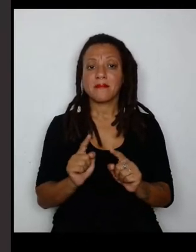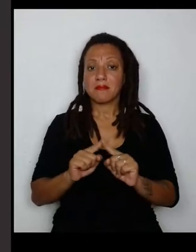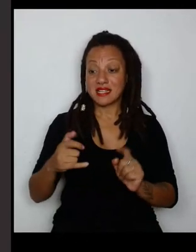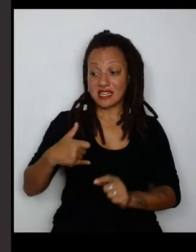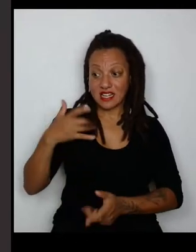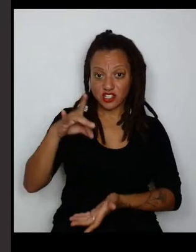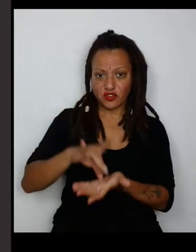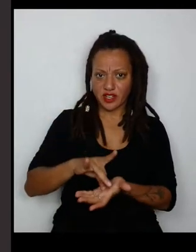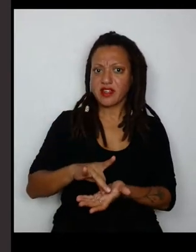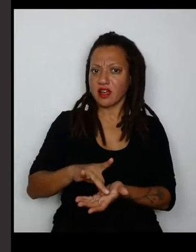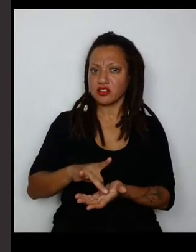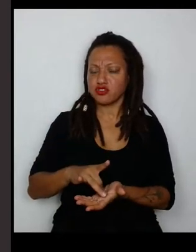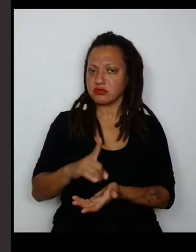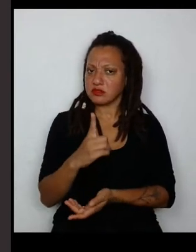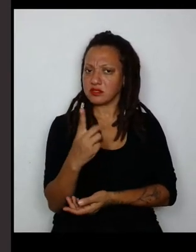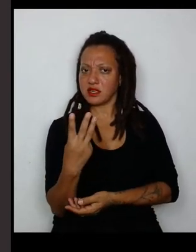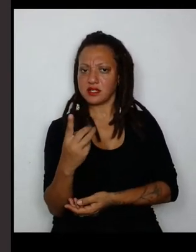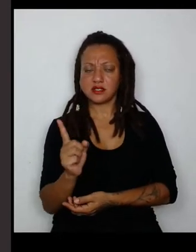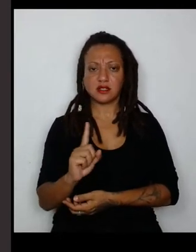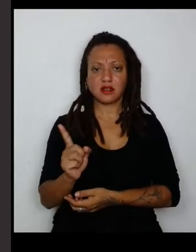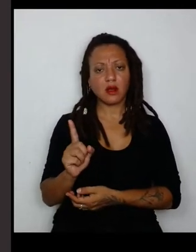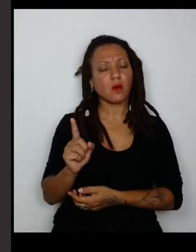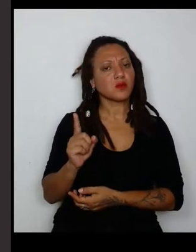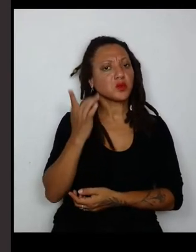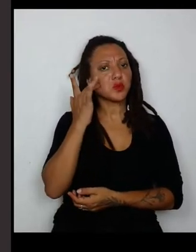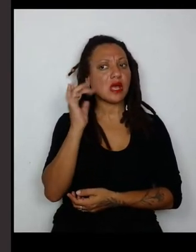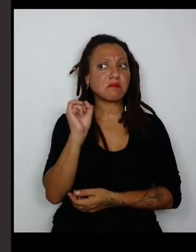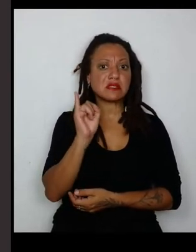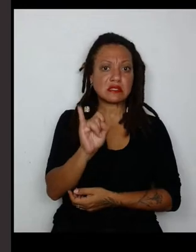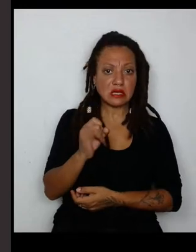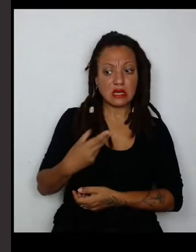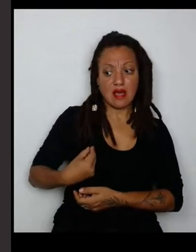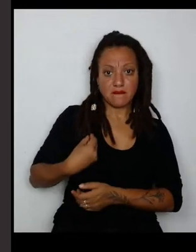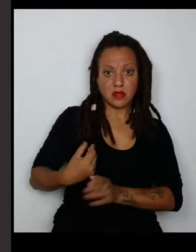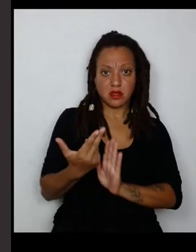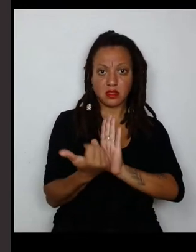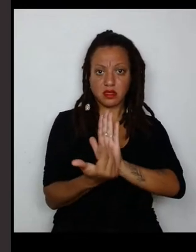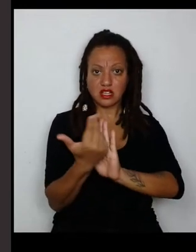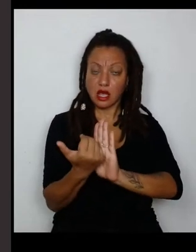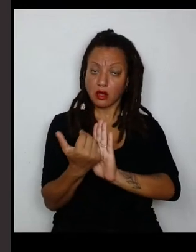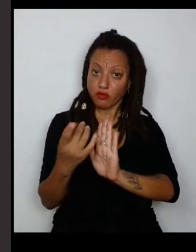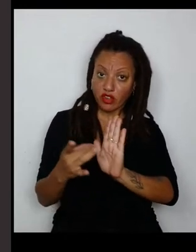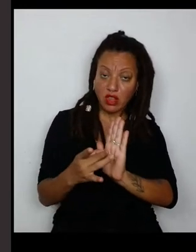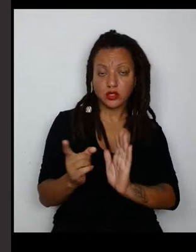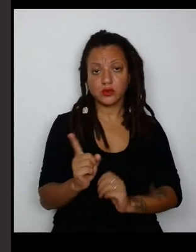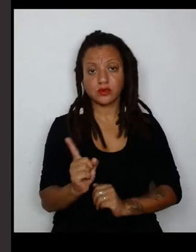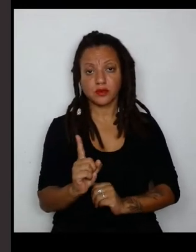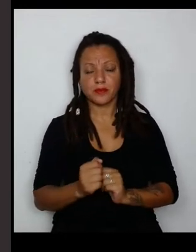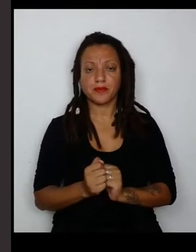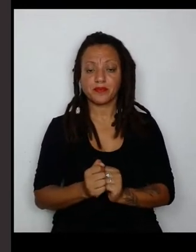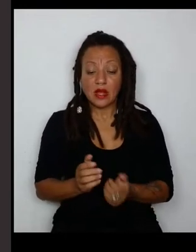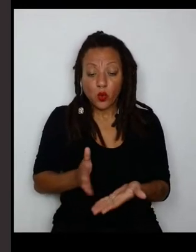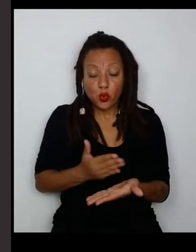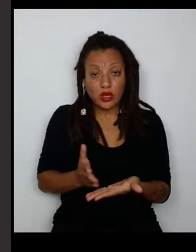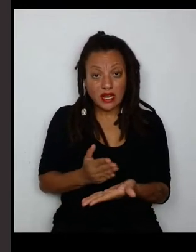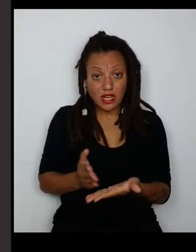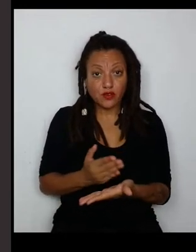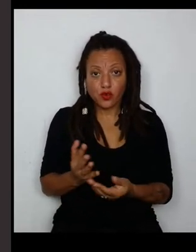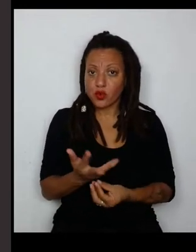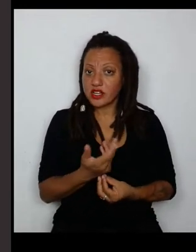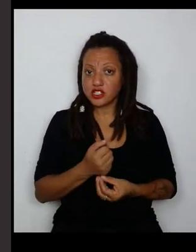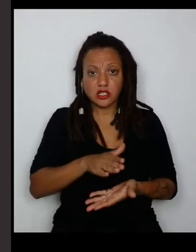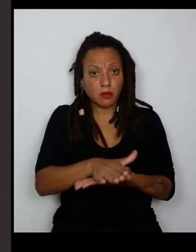significantly changed by cheryl maurice and perhaps others it was partly based on pierre loti's sensational novel the marriage of look